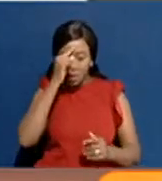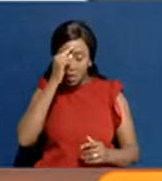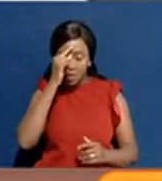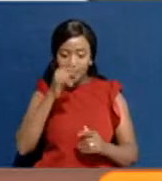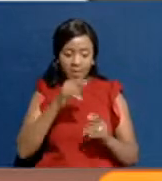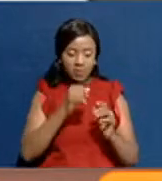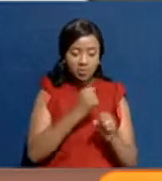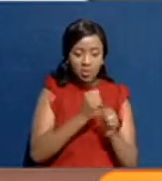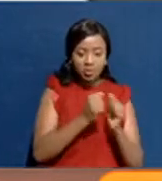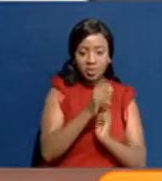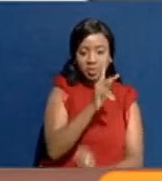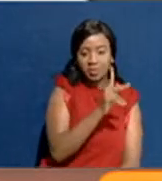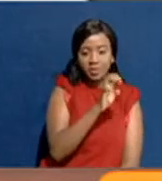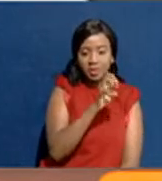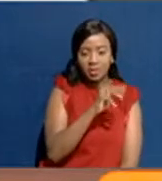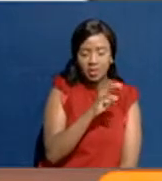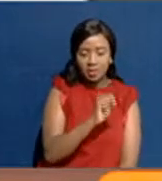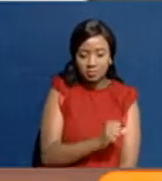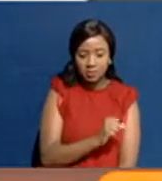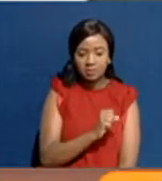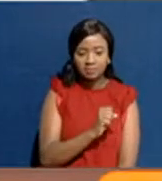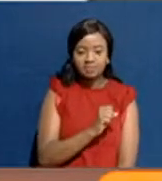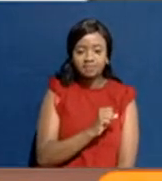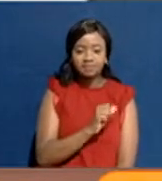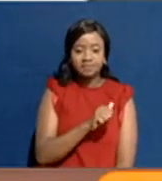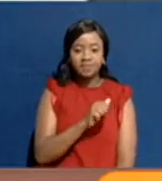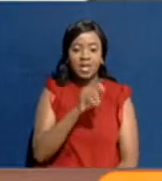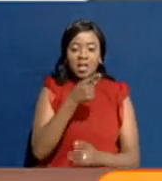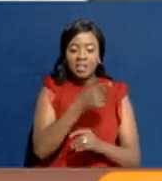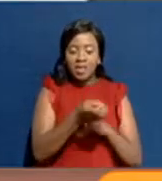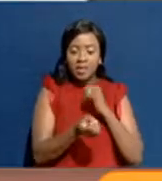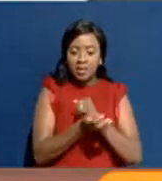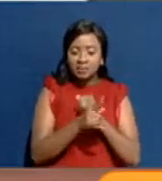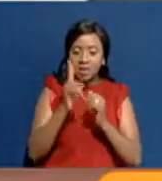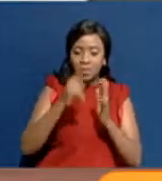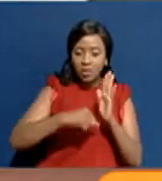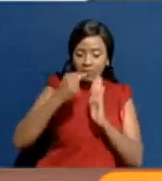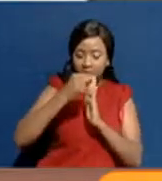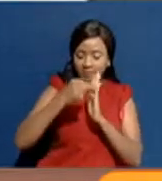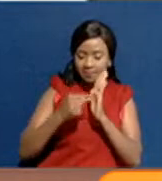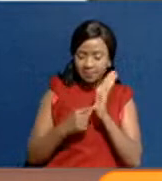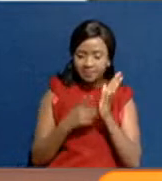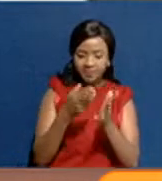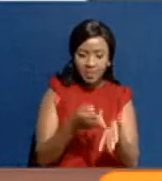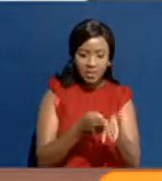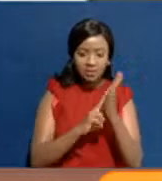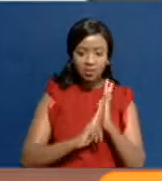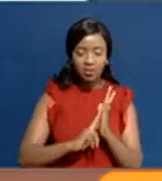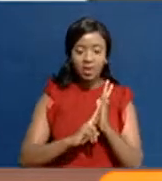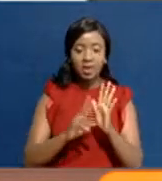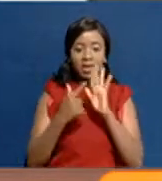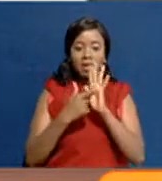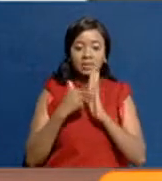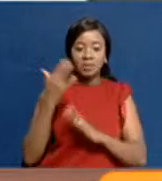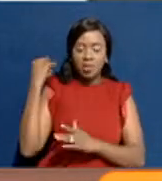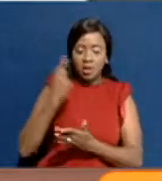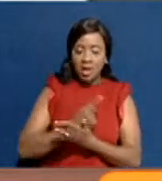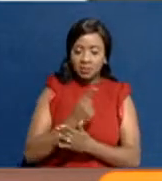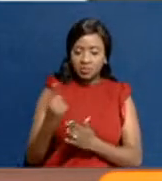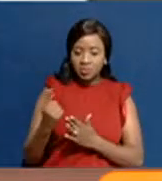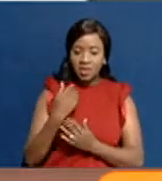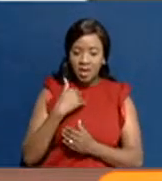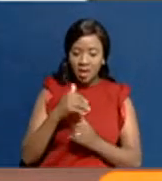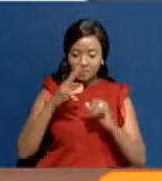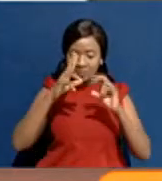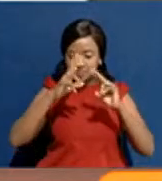just going ahead to indicate what specifications are required. And so the study that we were doing last week was about